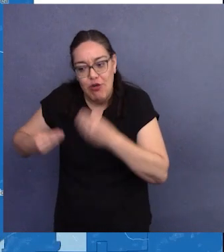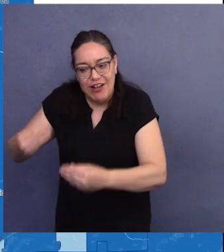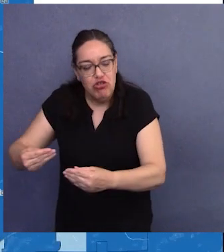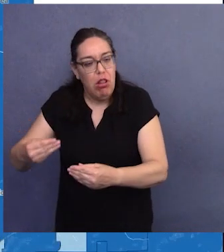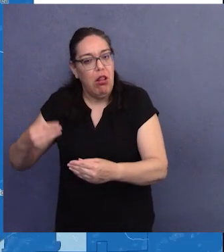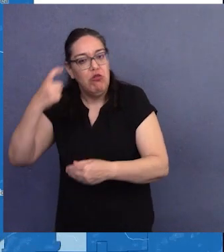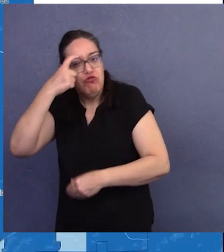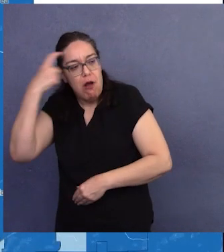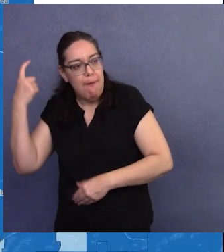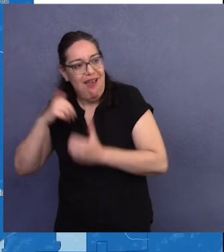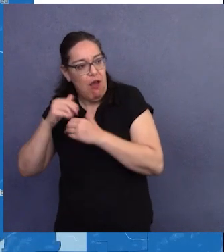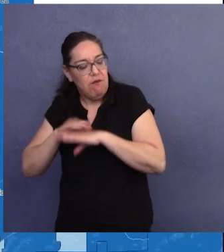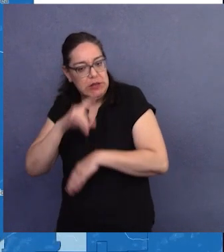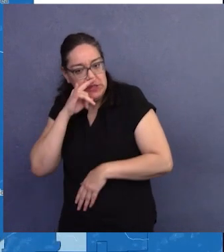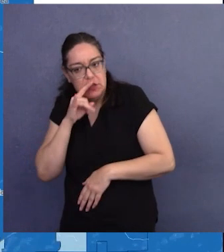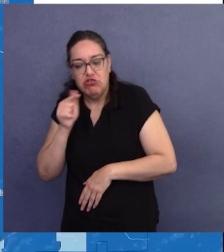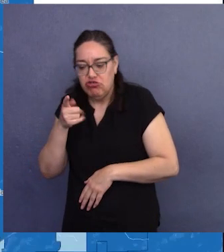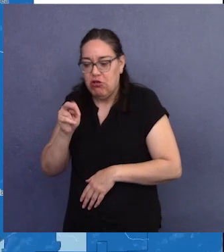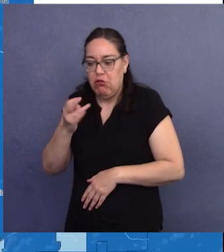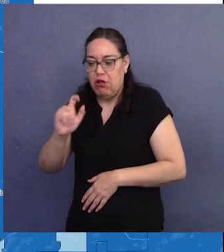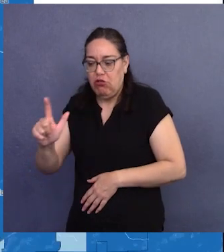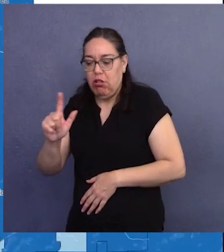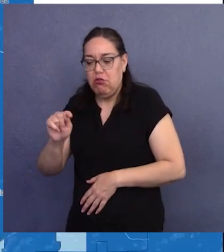like affects kids. Okay, so